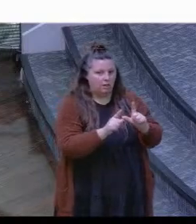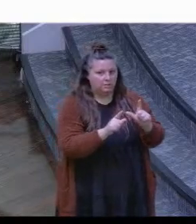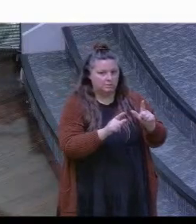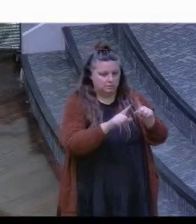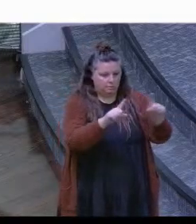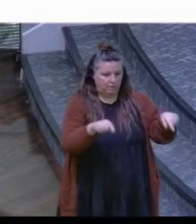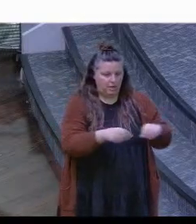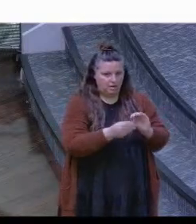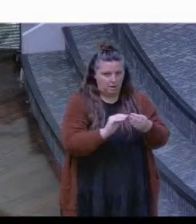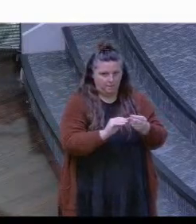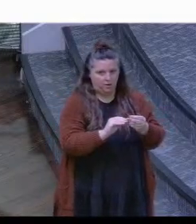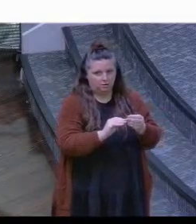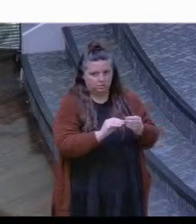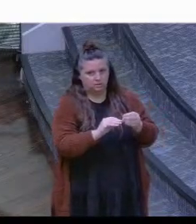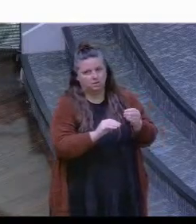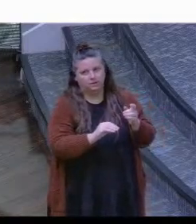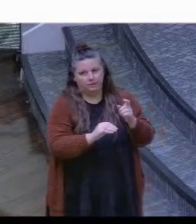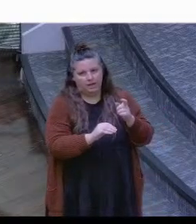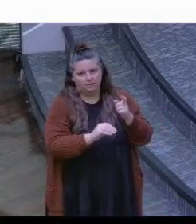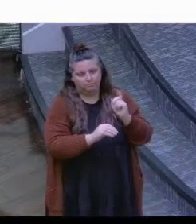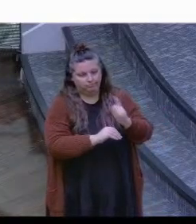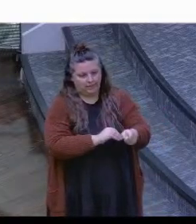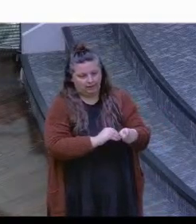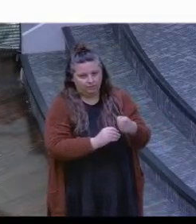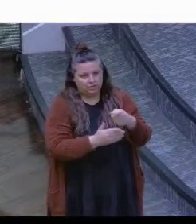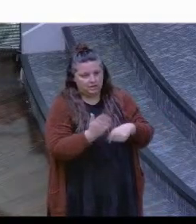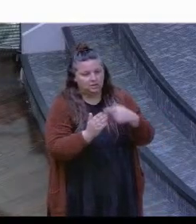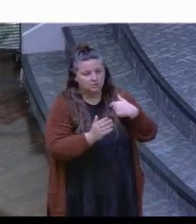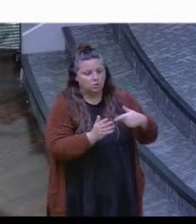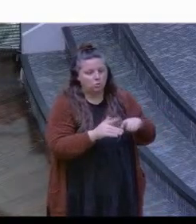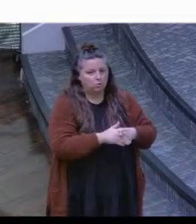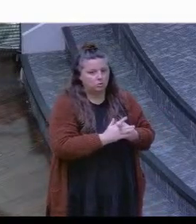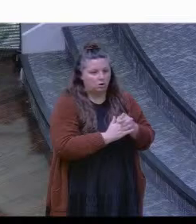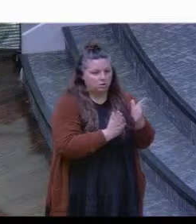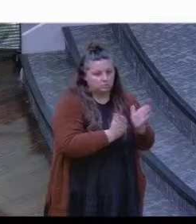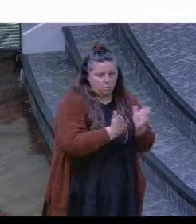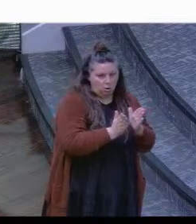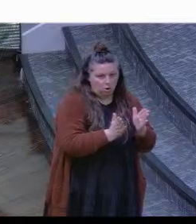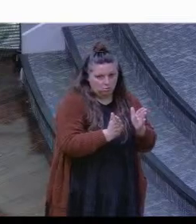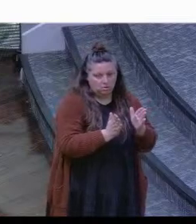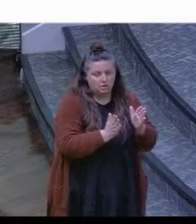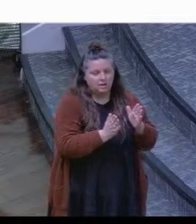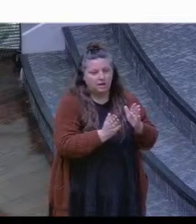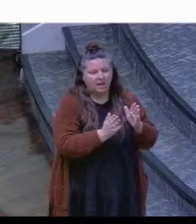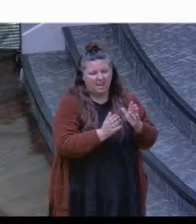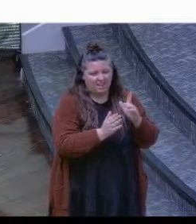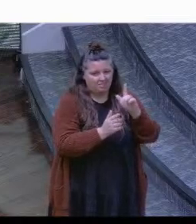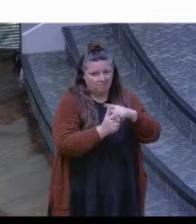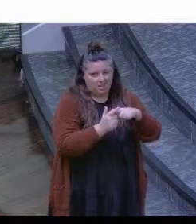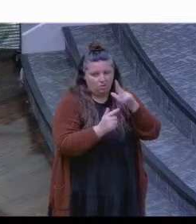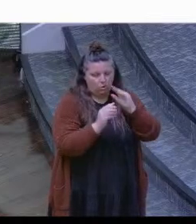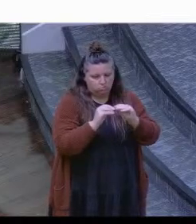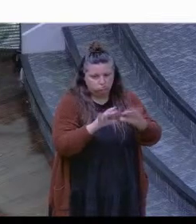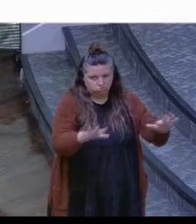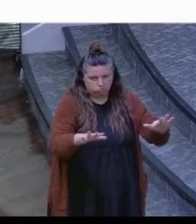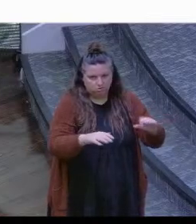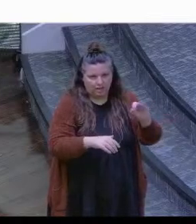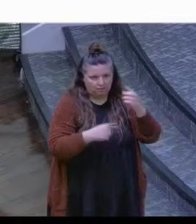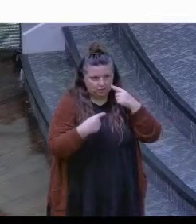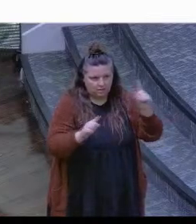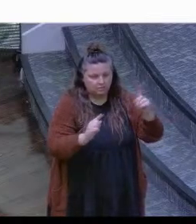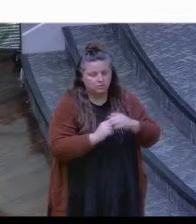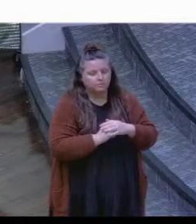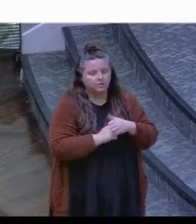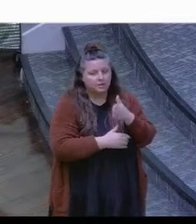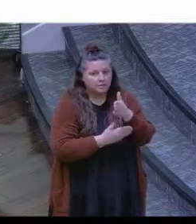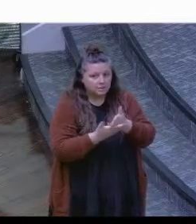We're starting small. If the pilot is successful, then we're going to expand it. Some of the key areas that we're targeting, and